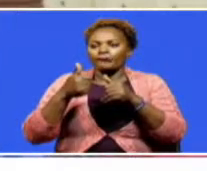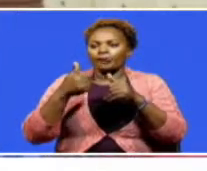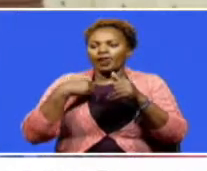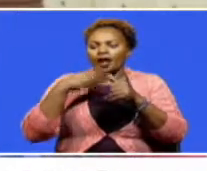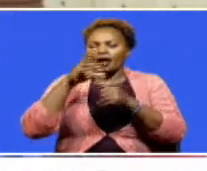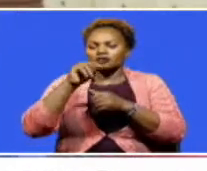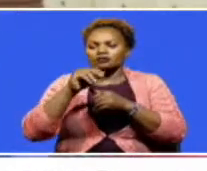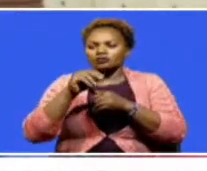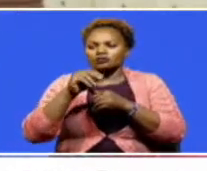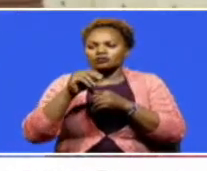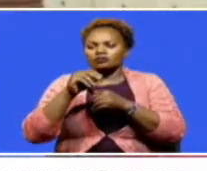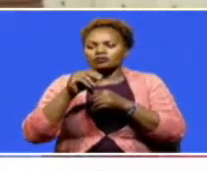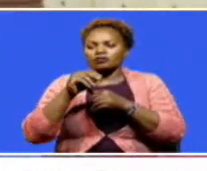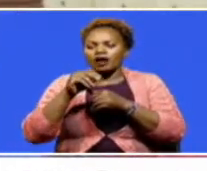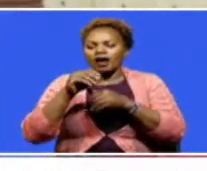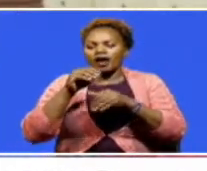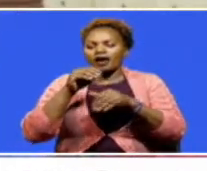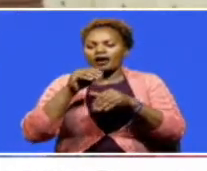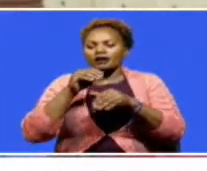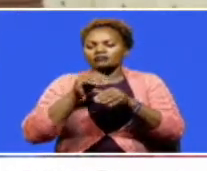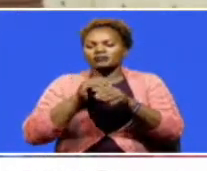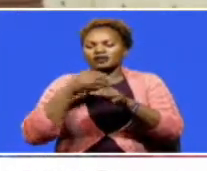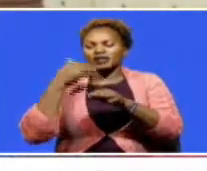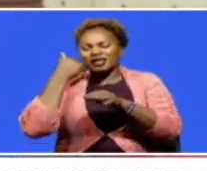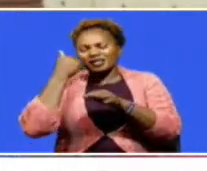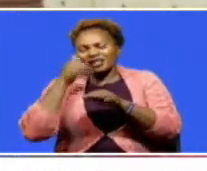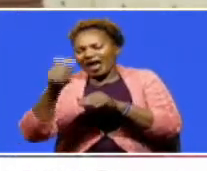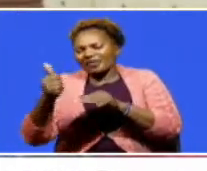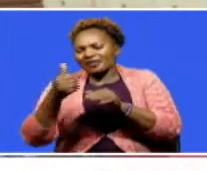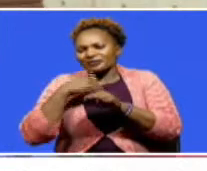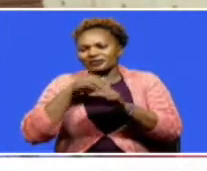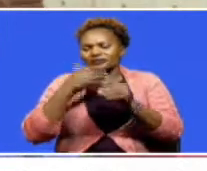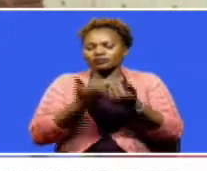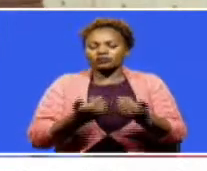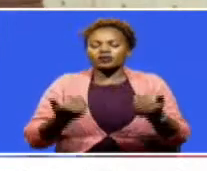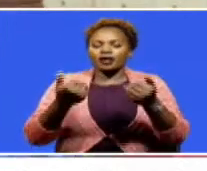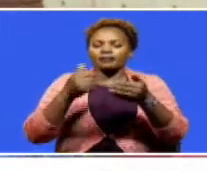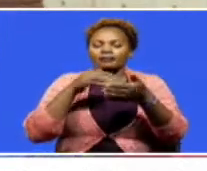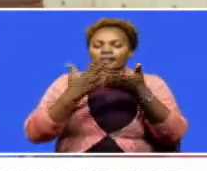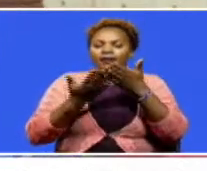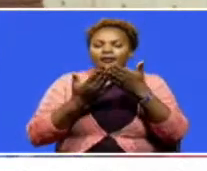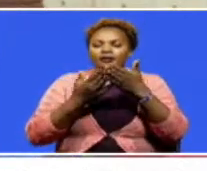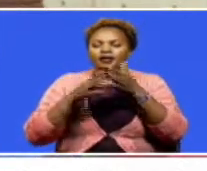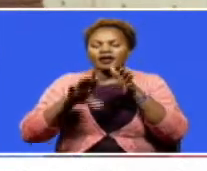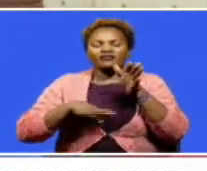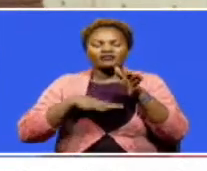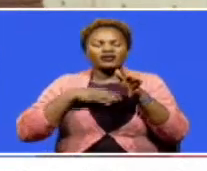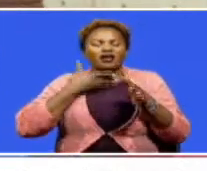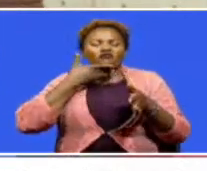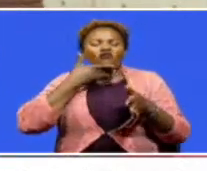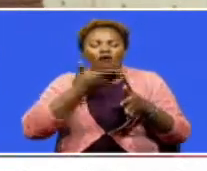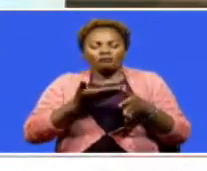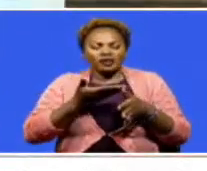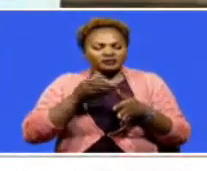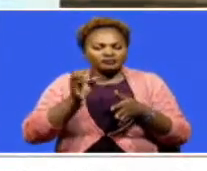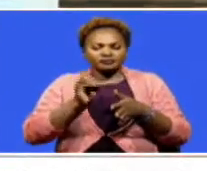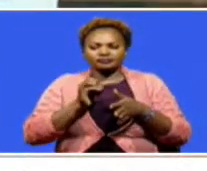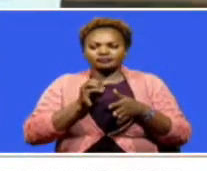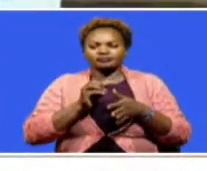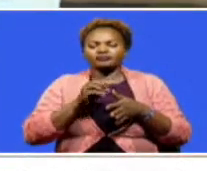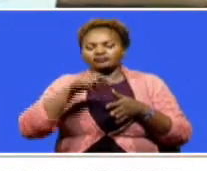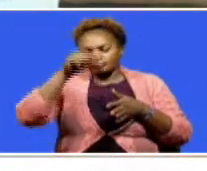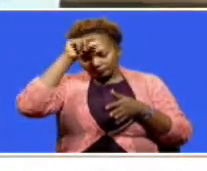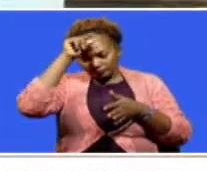it has no side effects like students think that they are feeling nauseated or something.